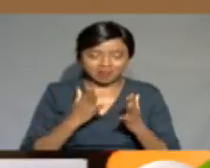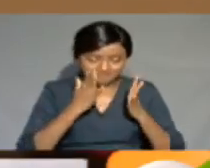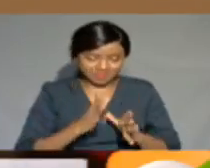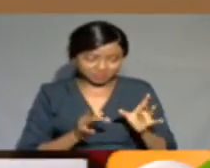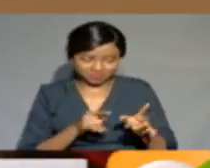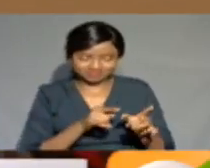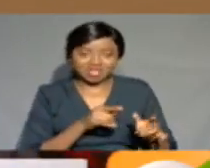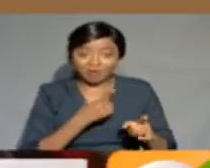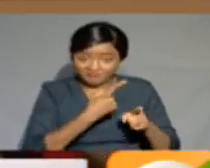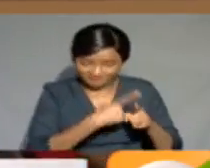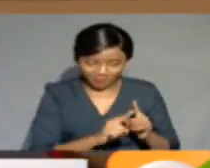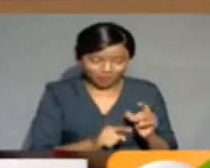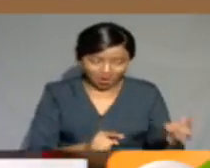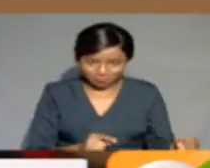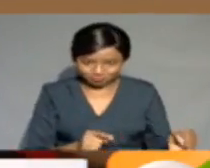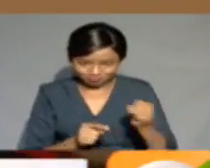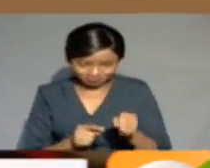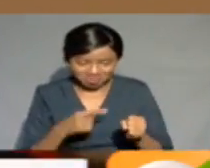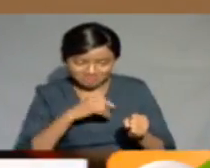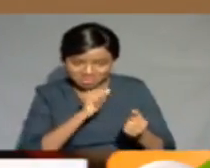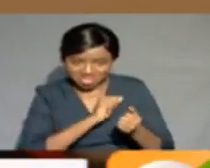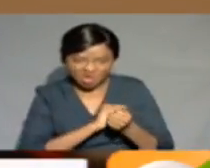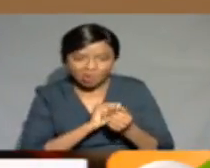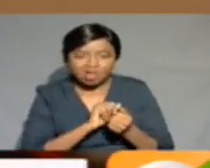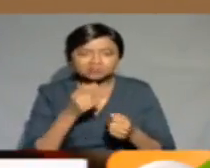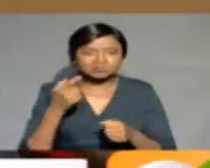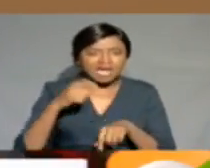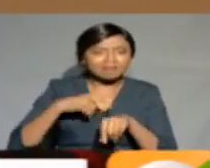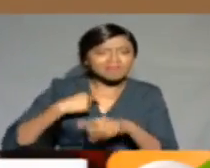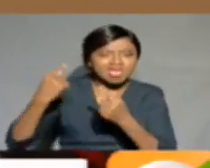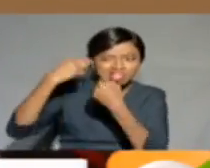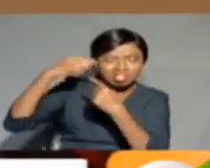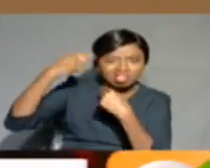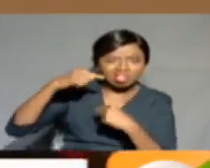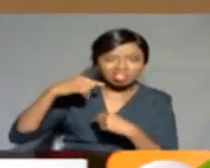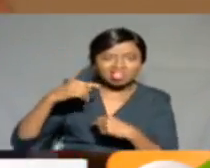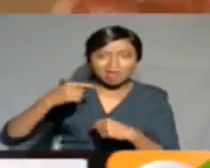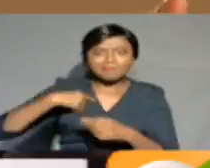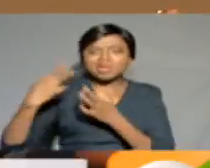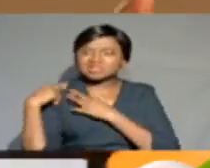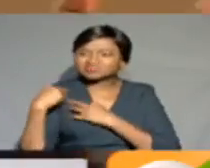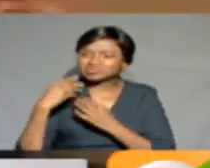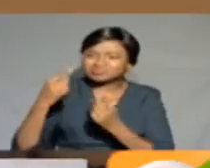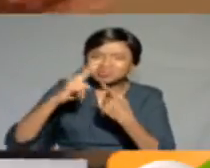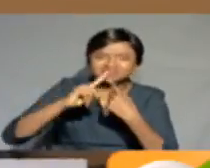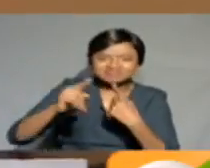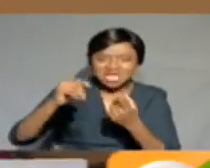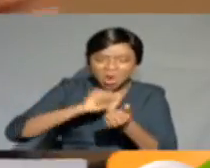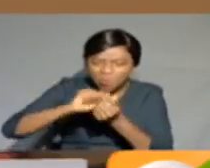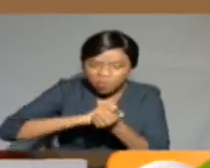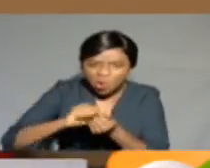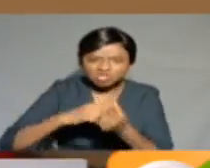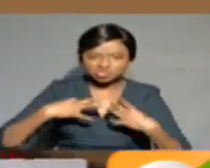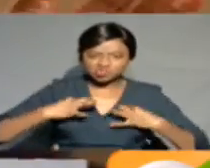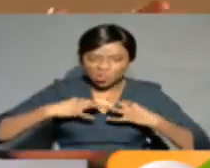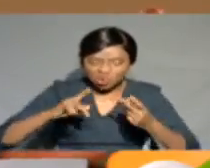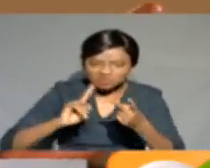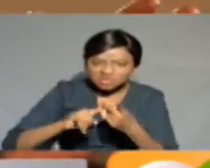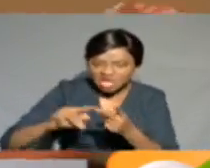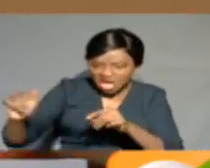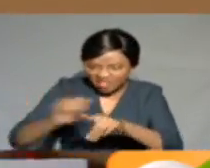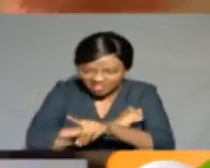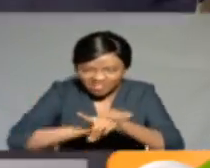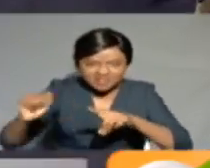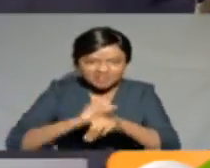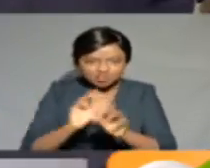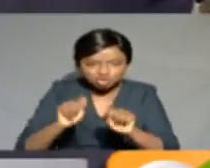to, somebody who, to whom I was to wash clothes every day, wash dishes, serve food, brush the shoes every